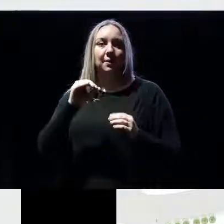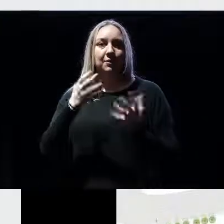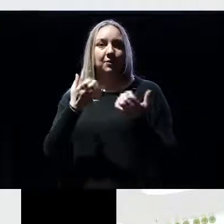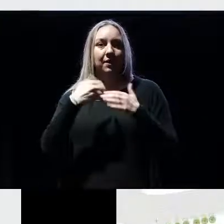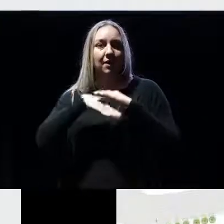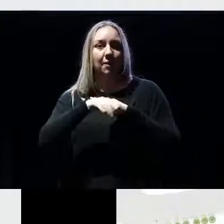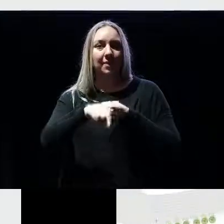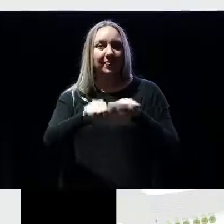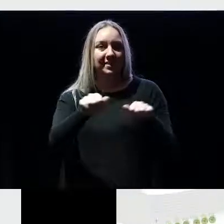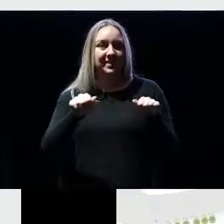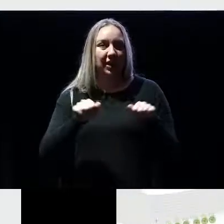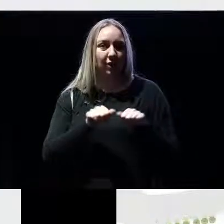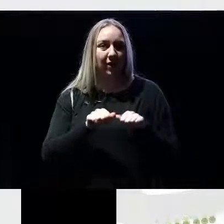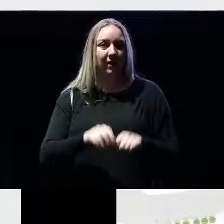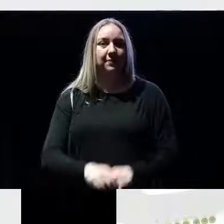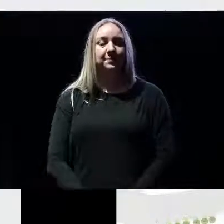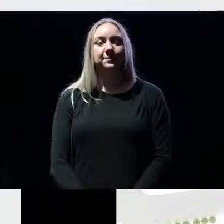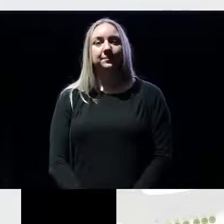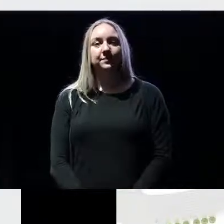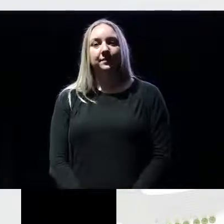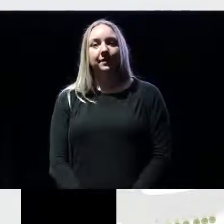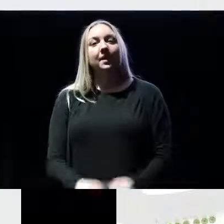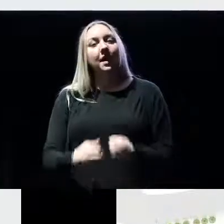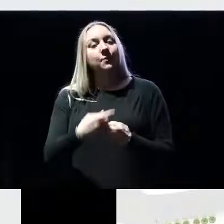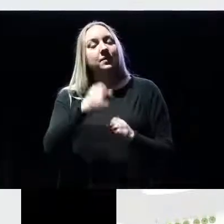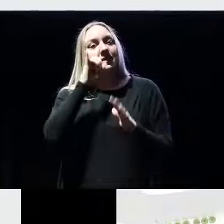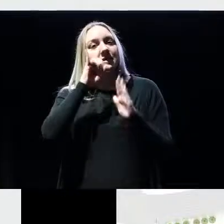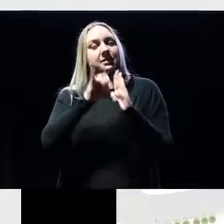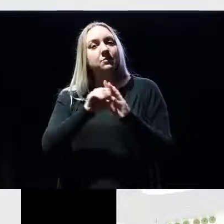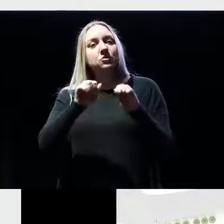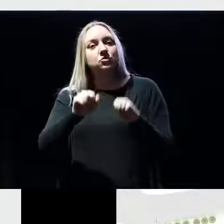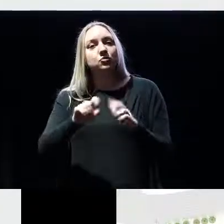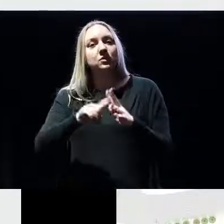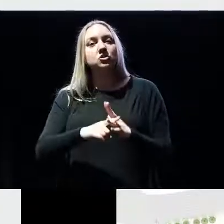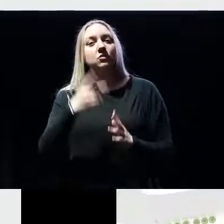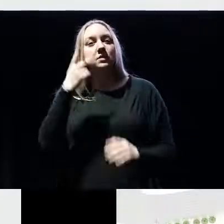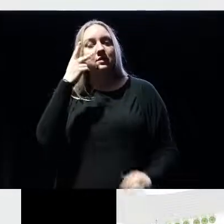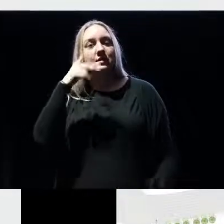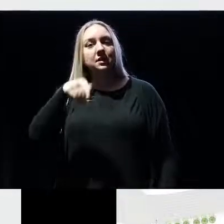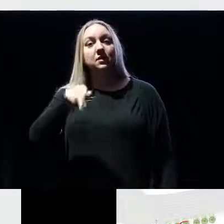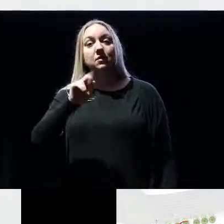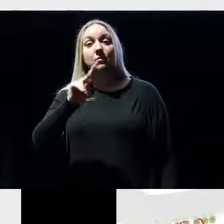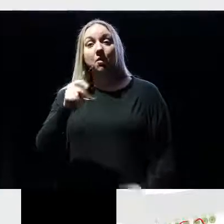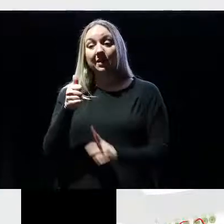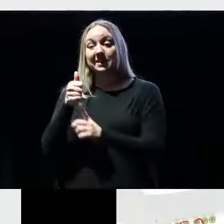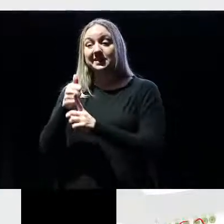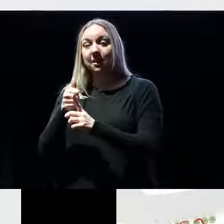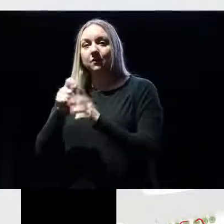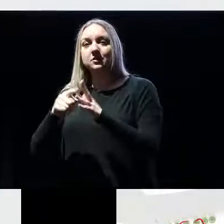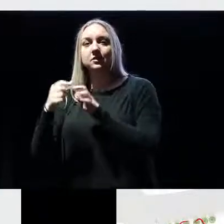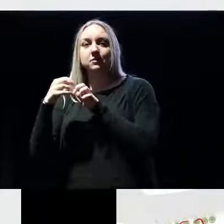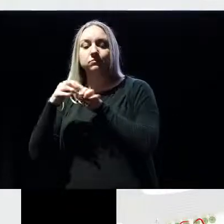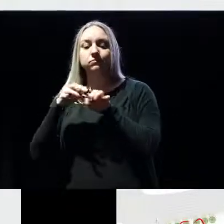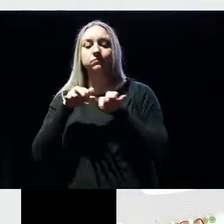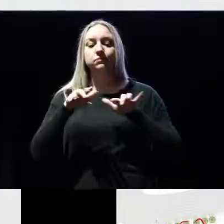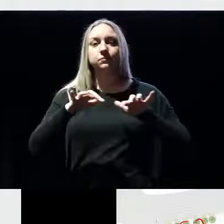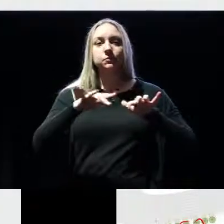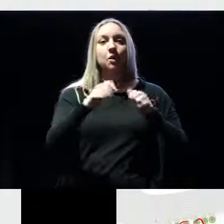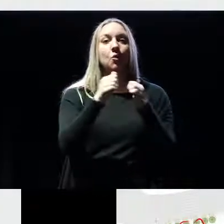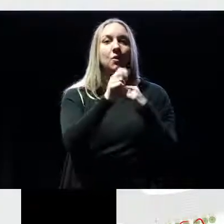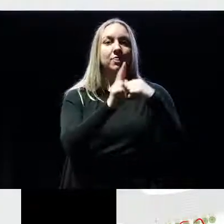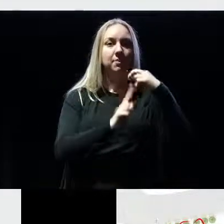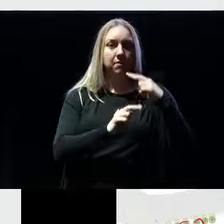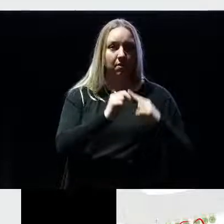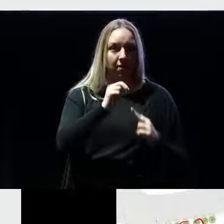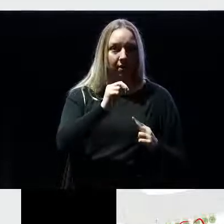area. So here you can begin to see the idea of the park moving in, through, and around the buildings. The